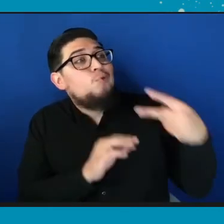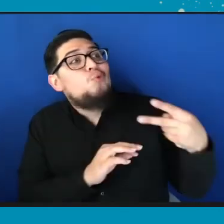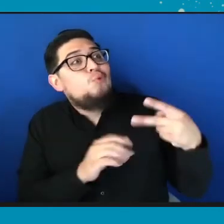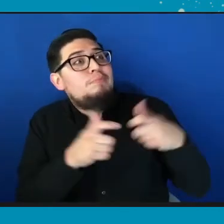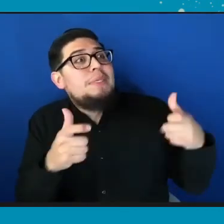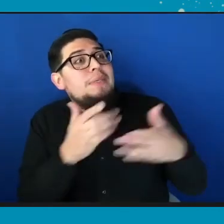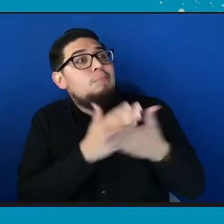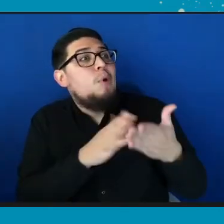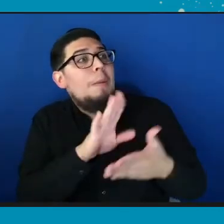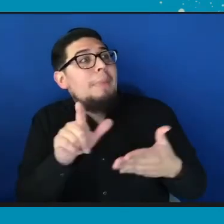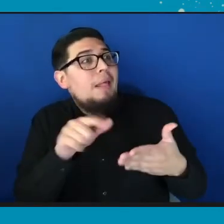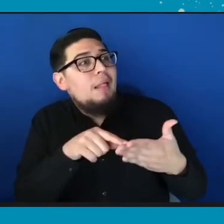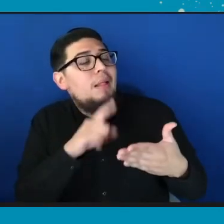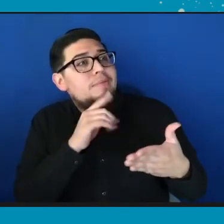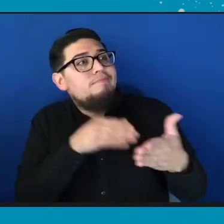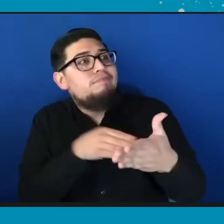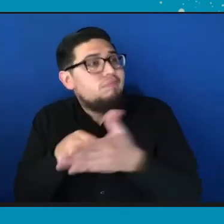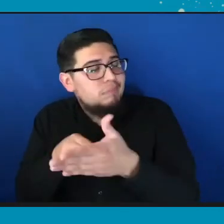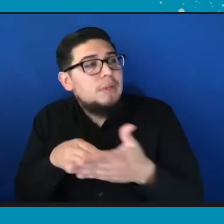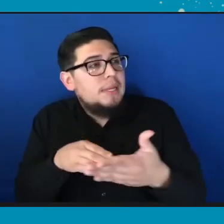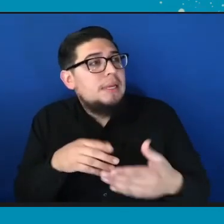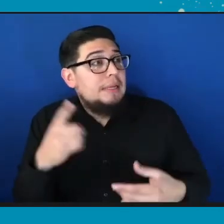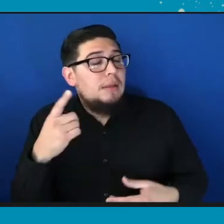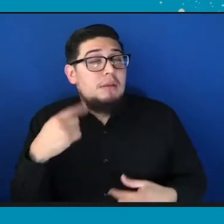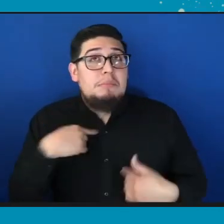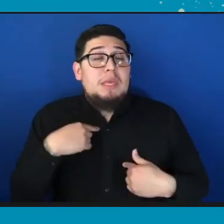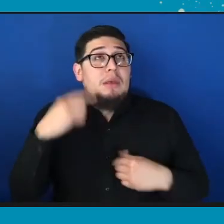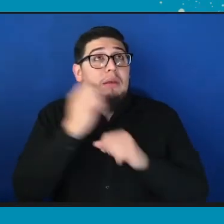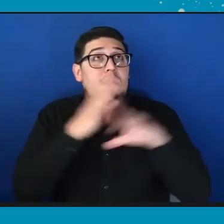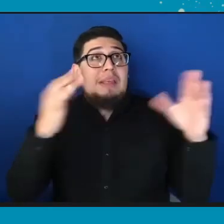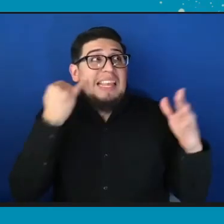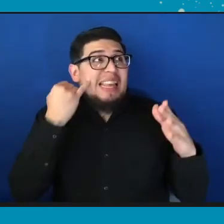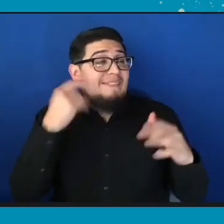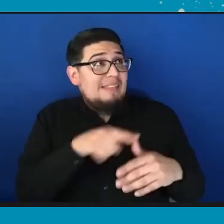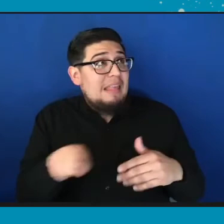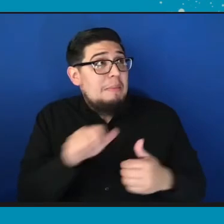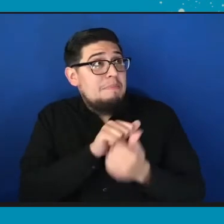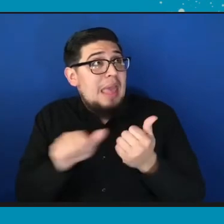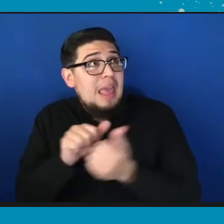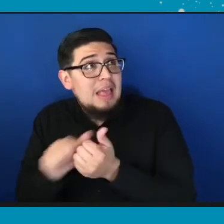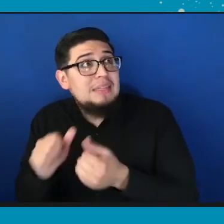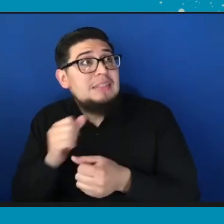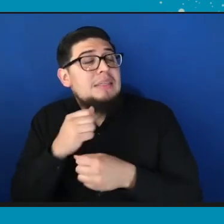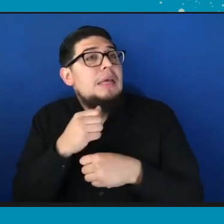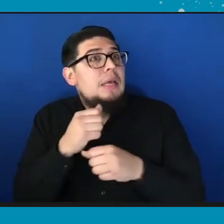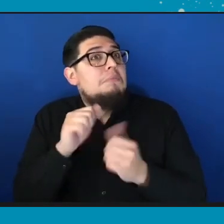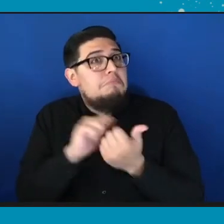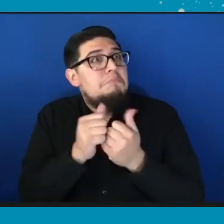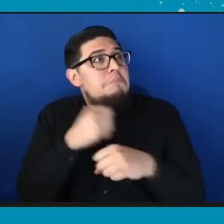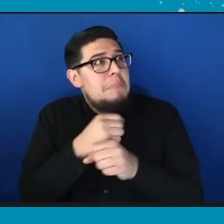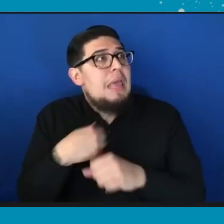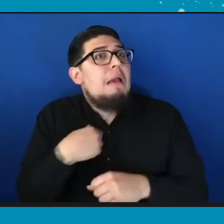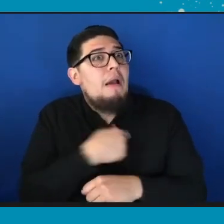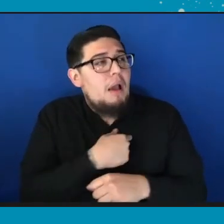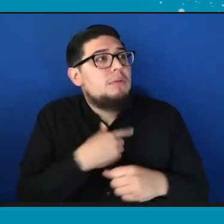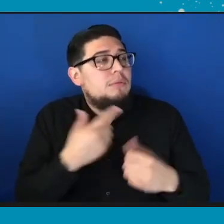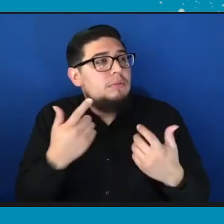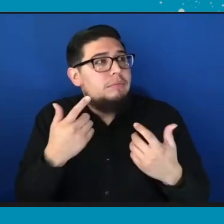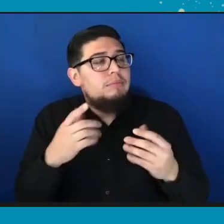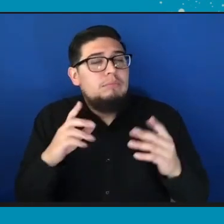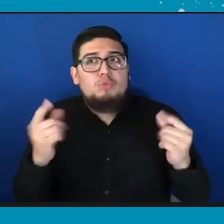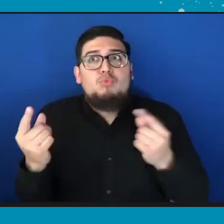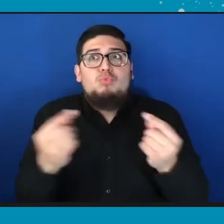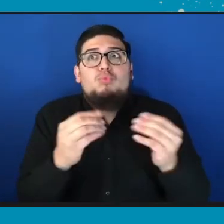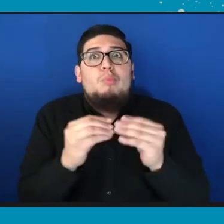if those two pieces of legislation passed, it would make space for you to be doing a whole lot of other amazing work. So what is your vision for